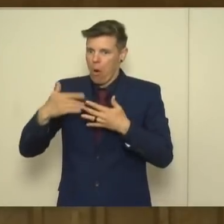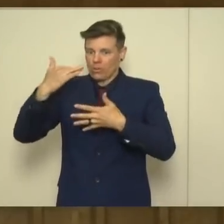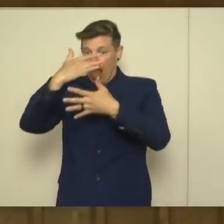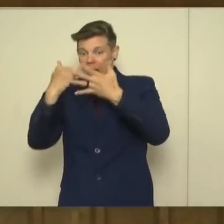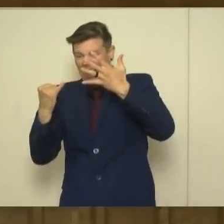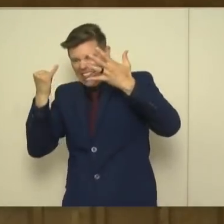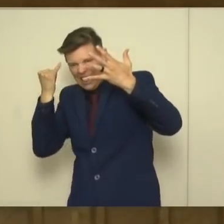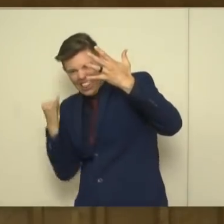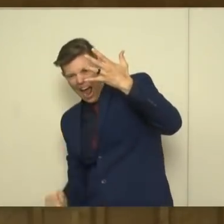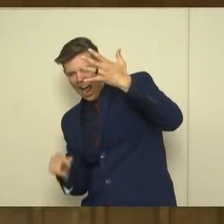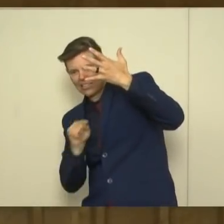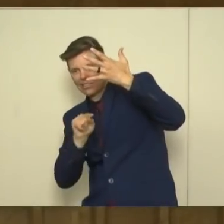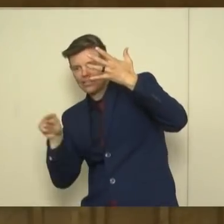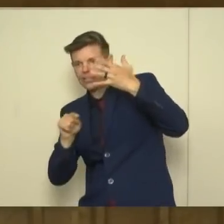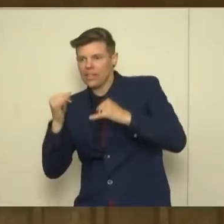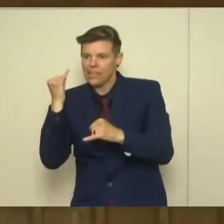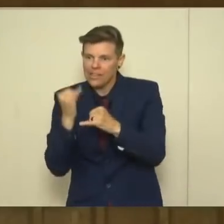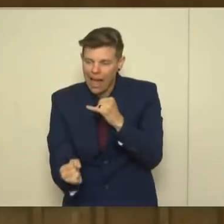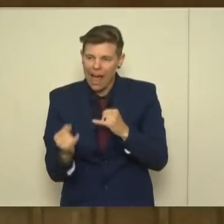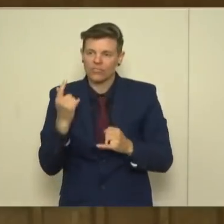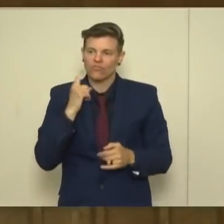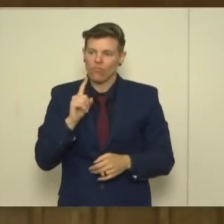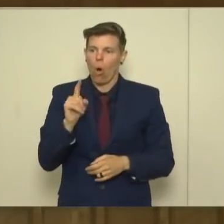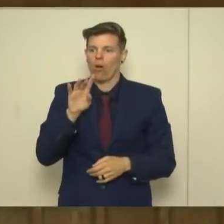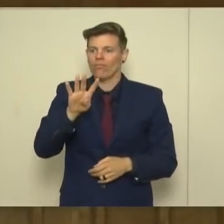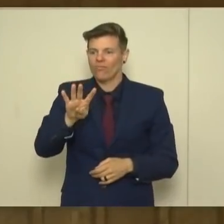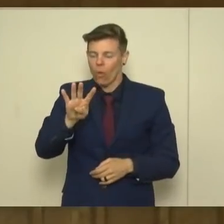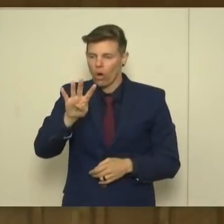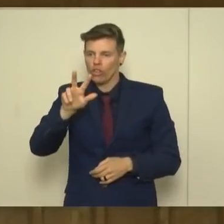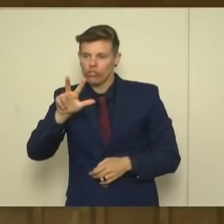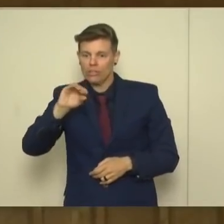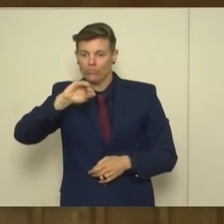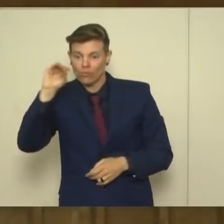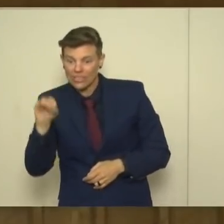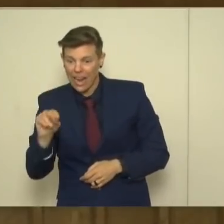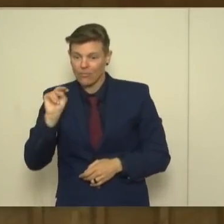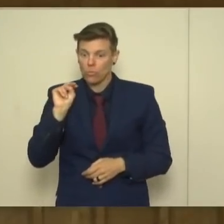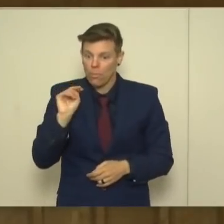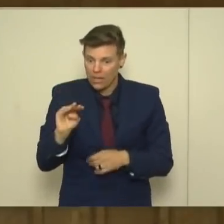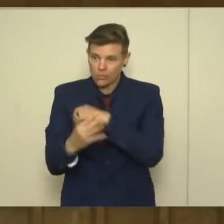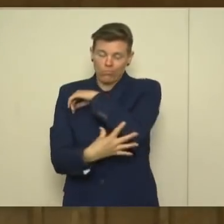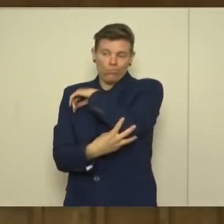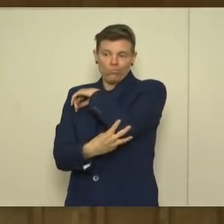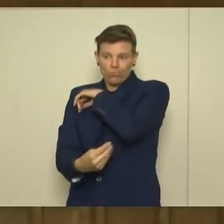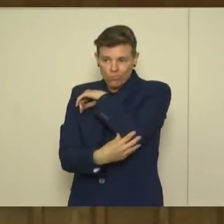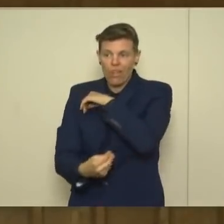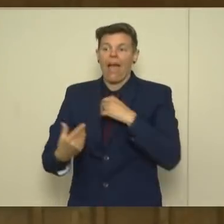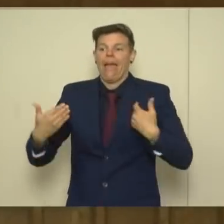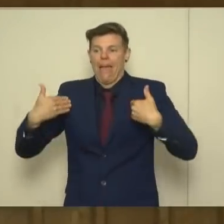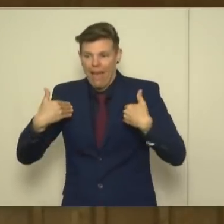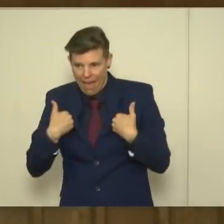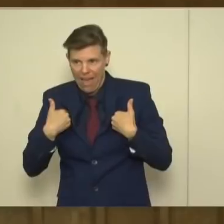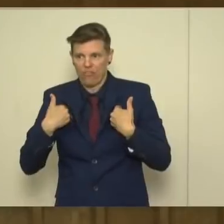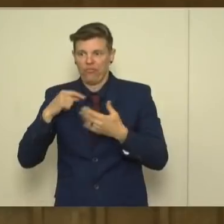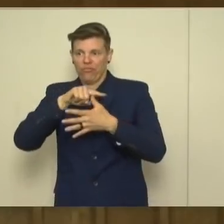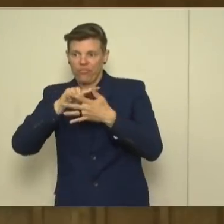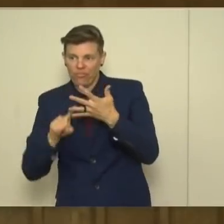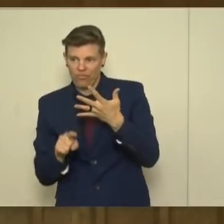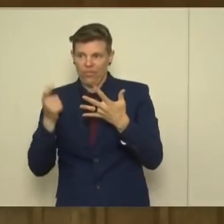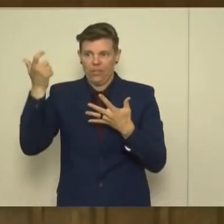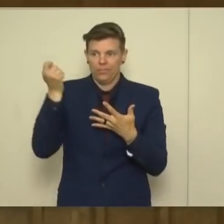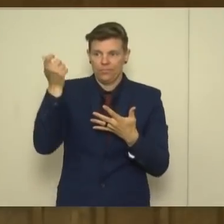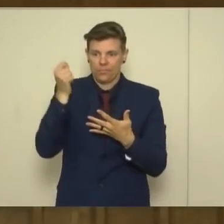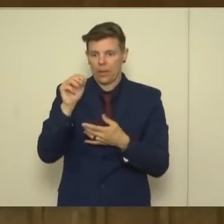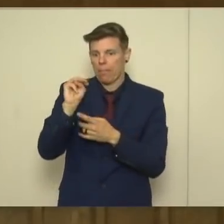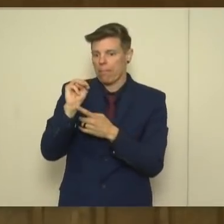42% of New Mexicans are covered by one or another of the various Medicaid programs.